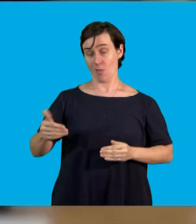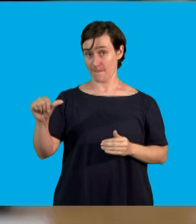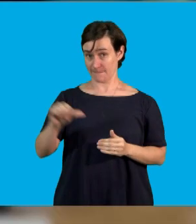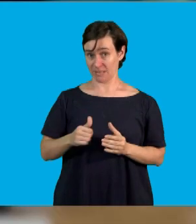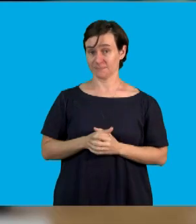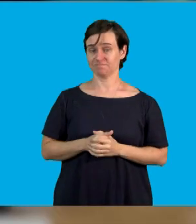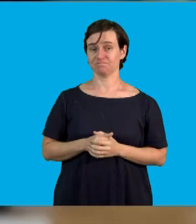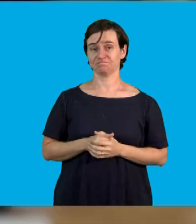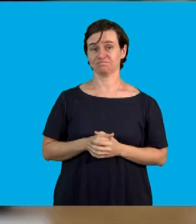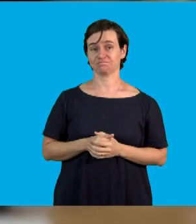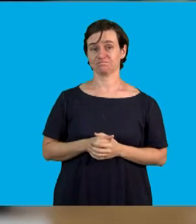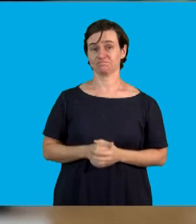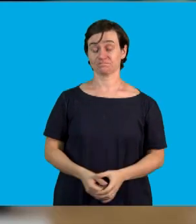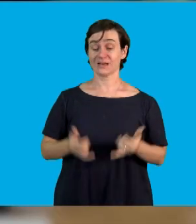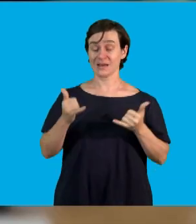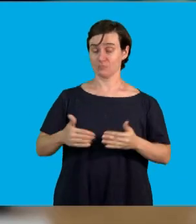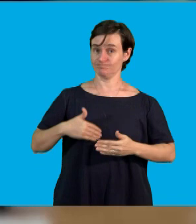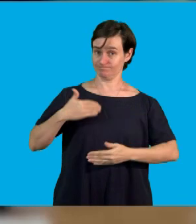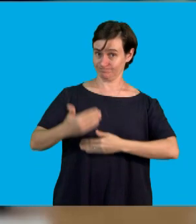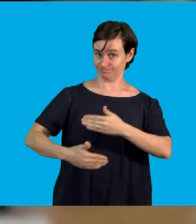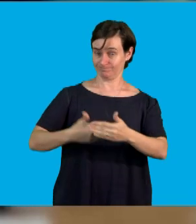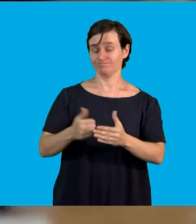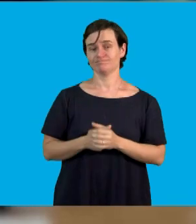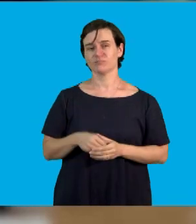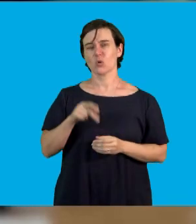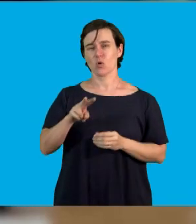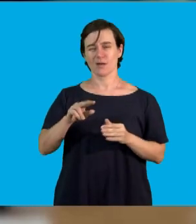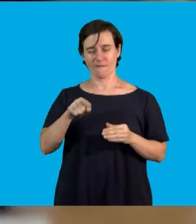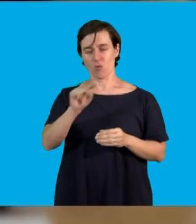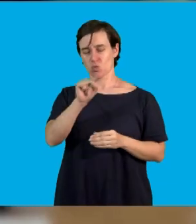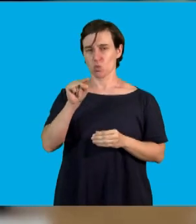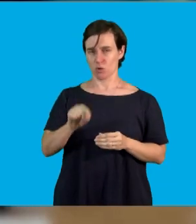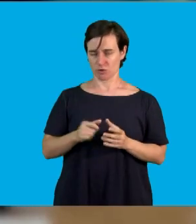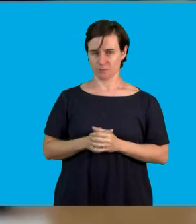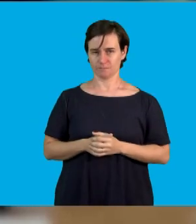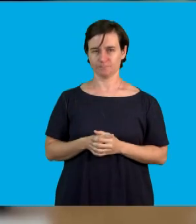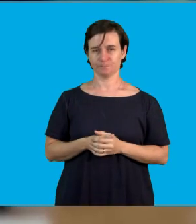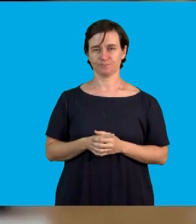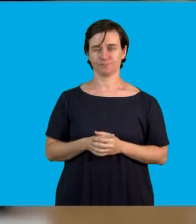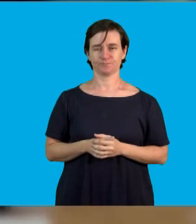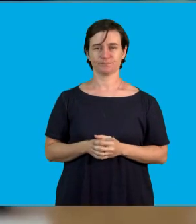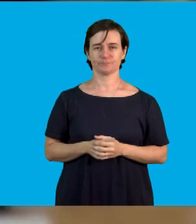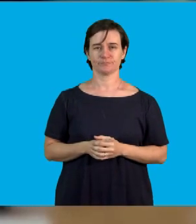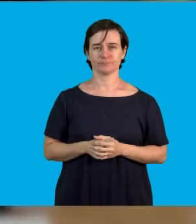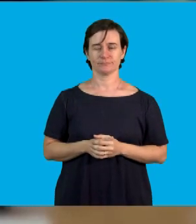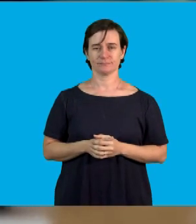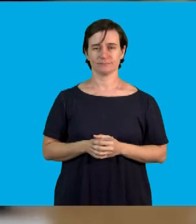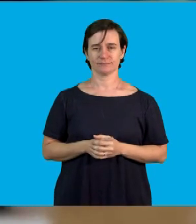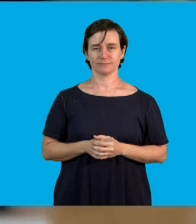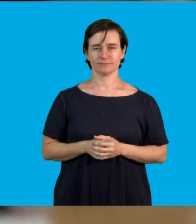Welcome back from an ad break. Now let us continue by looking at the application questions.